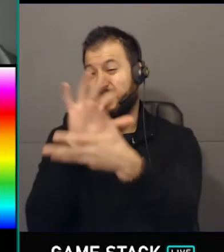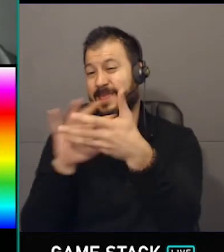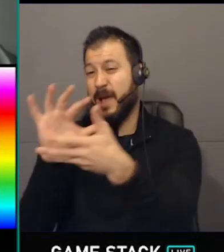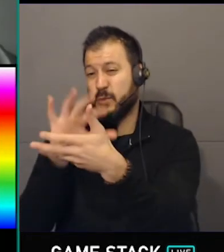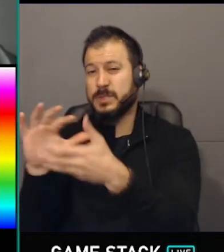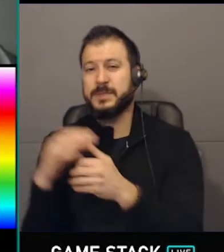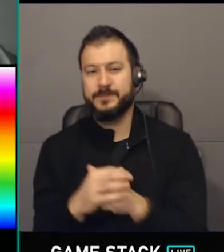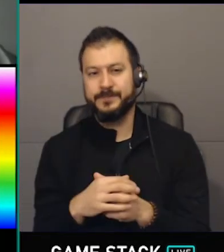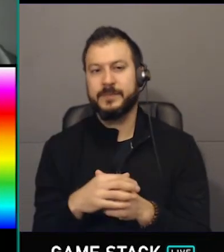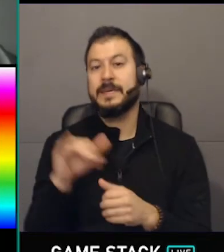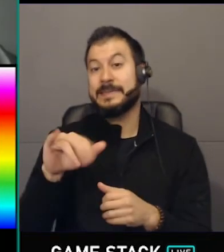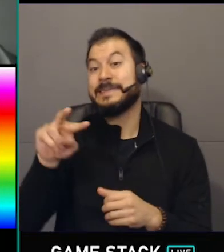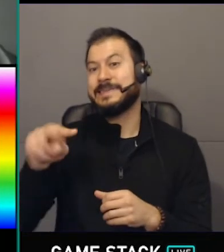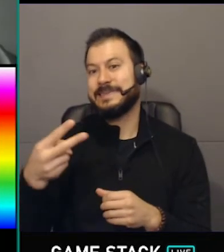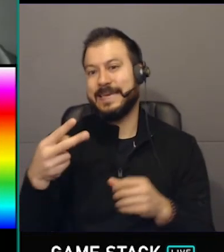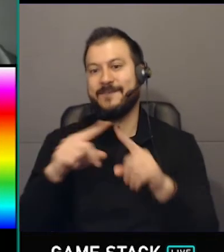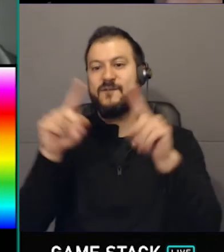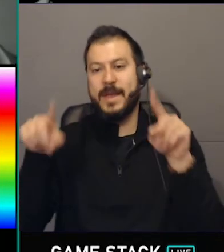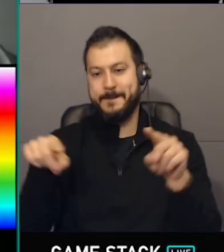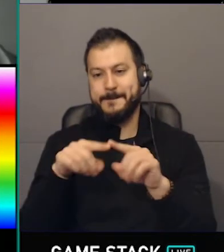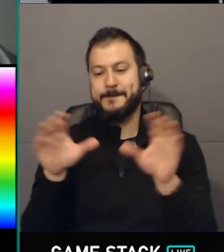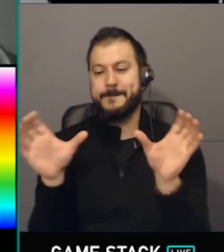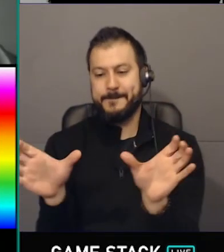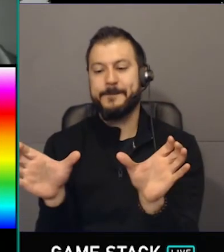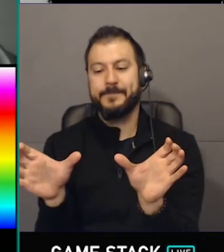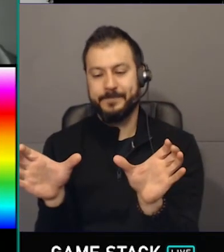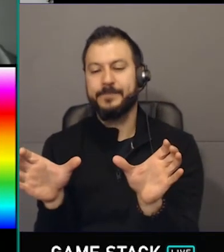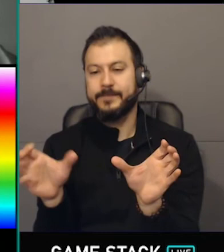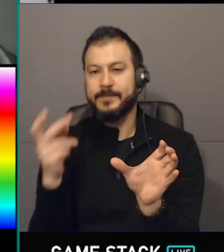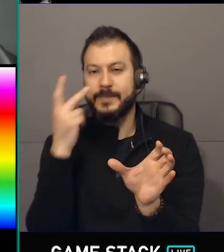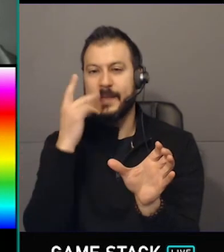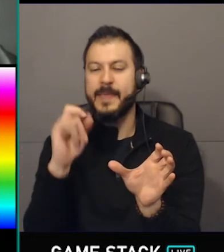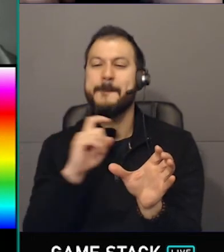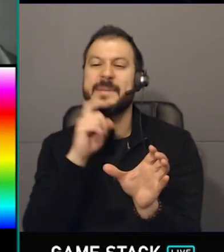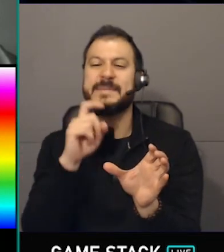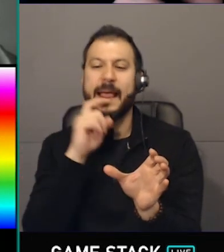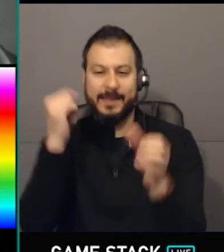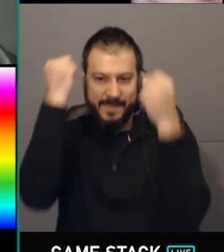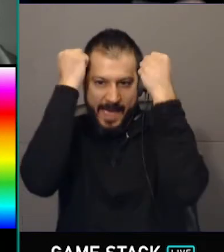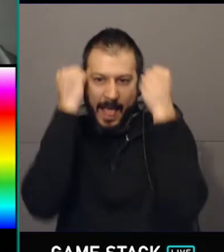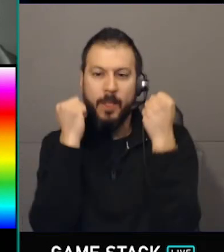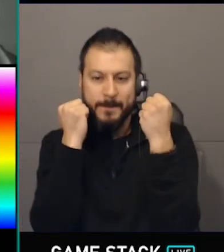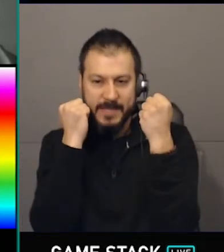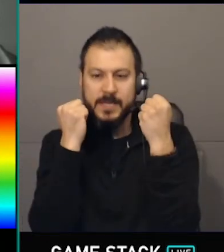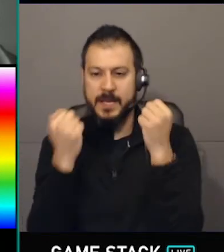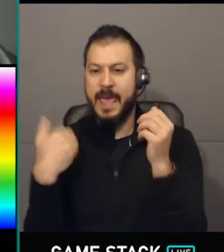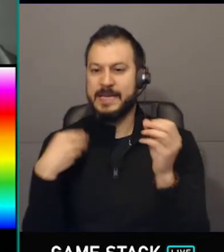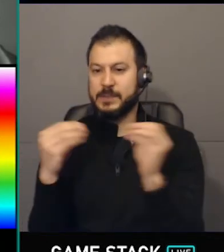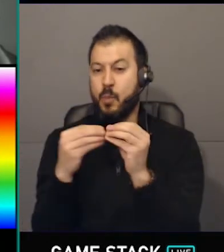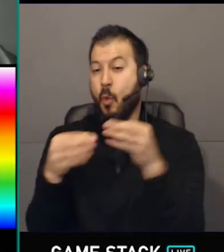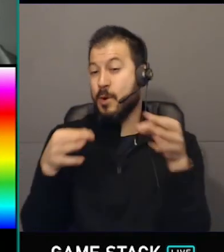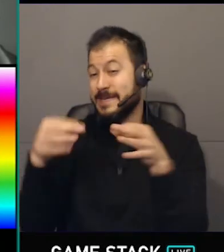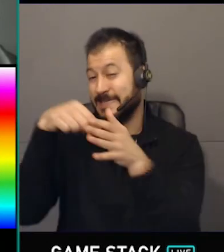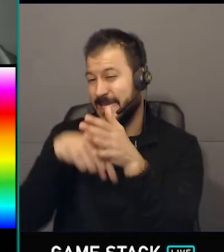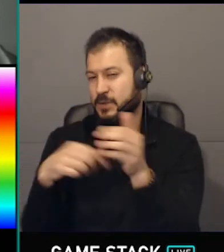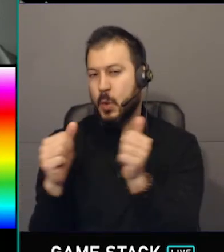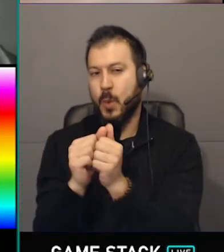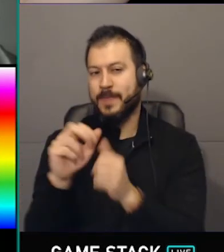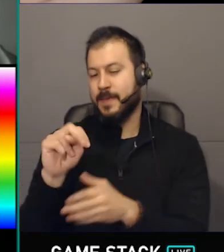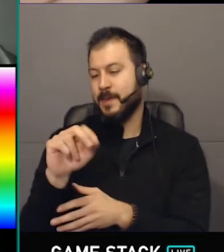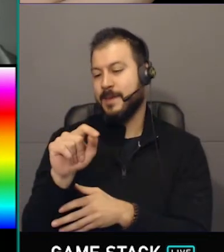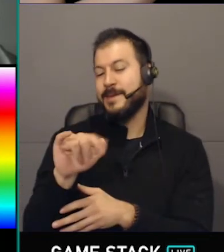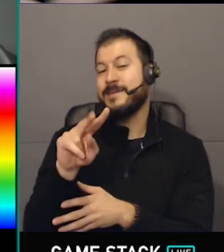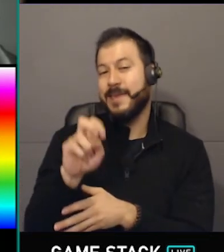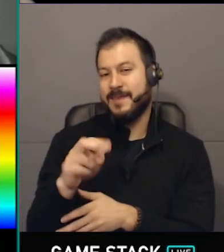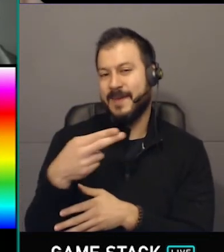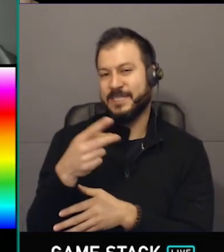Here's a second frame. And we can see that the metallic surface of the helmet once again has more detail with native HDR. And then the